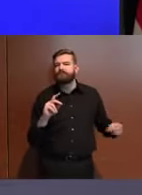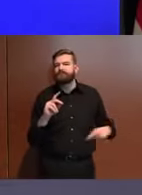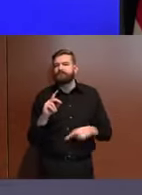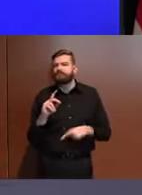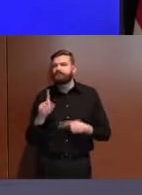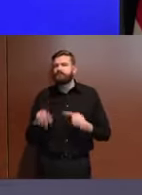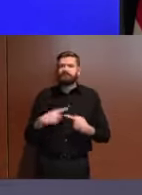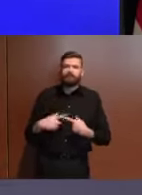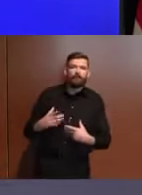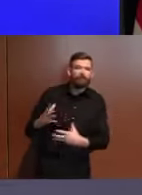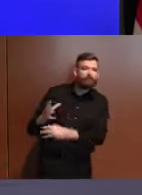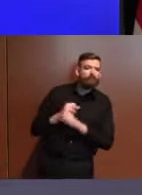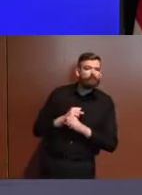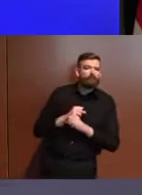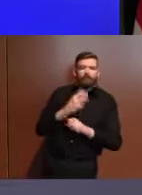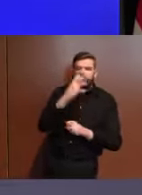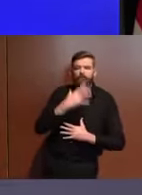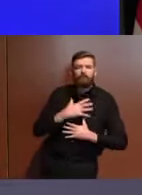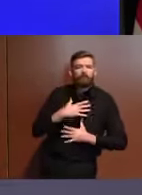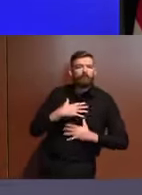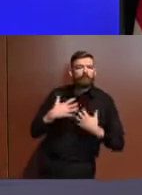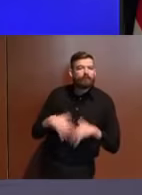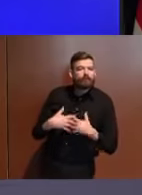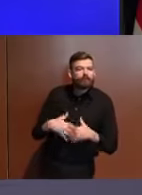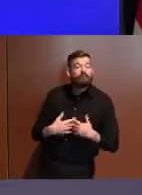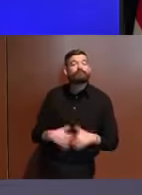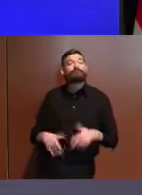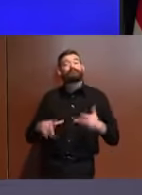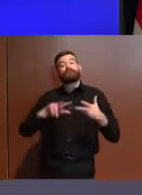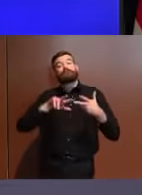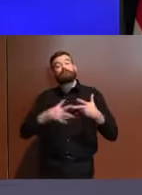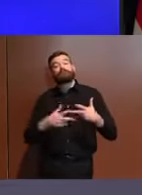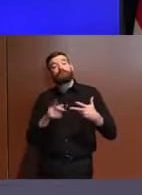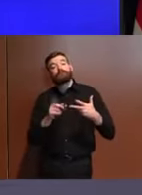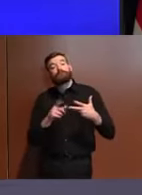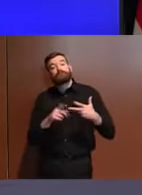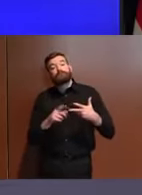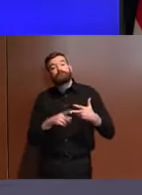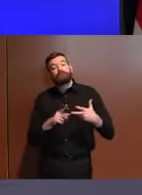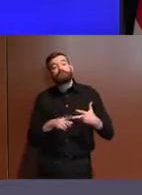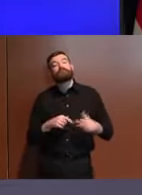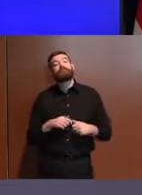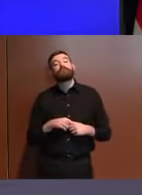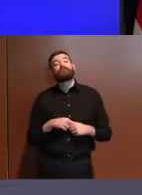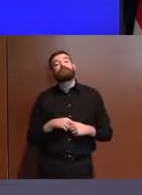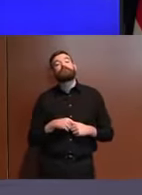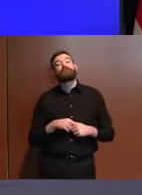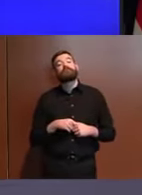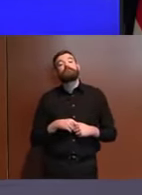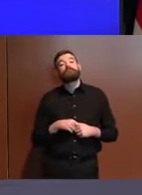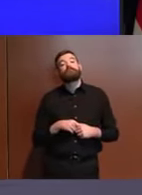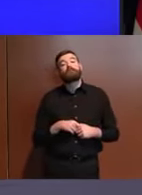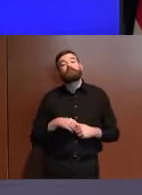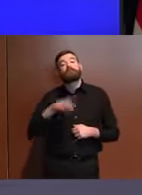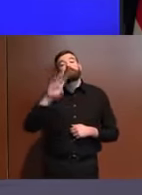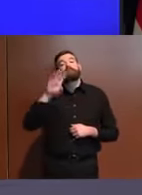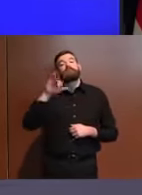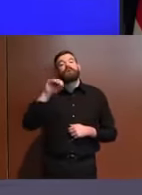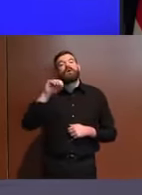Third, what is the timeline on the release of the bioethics guidelines? And